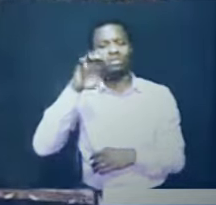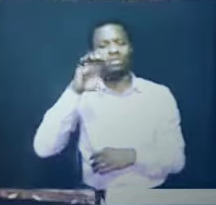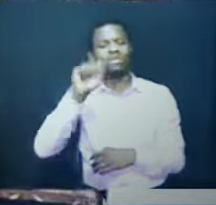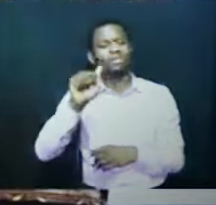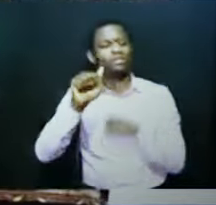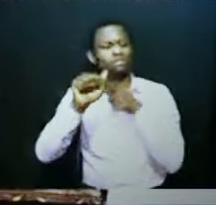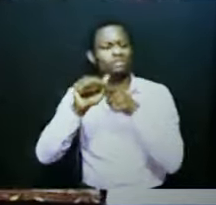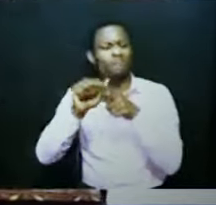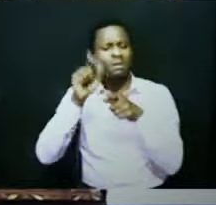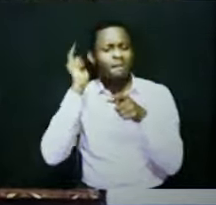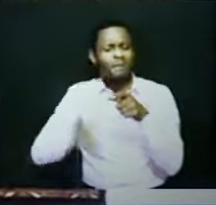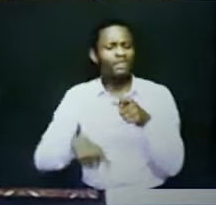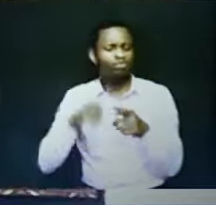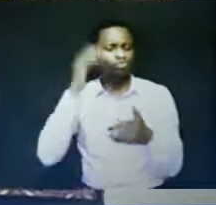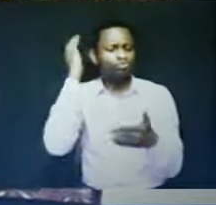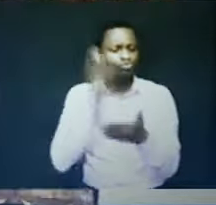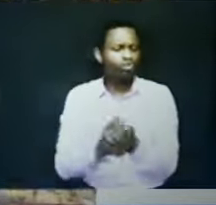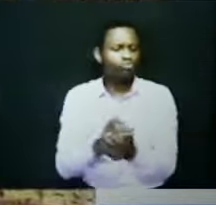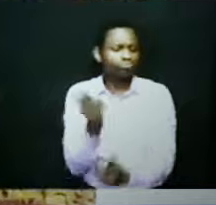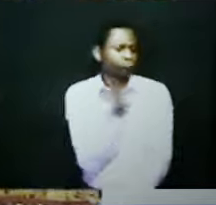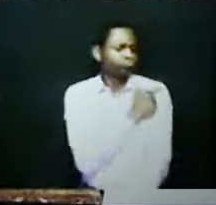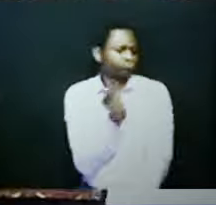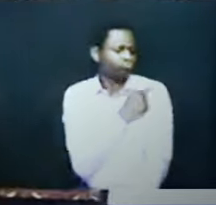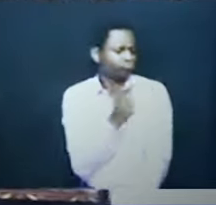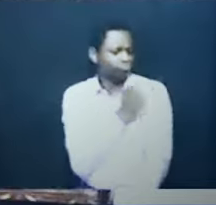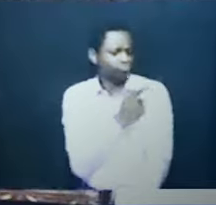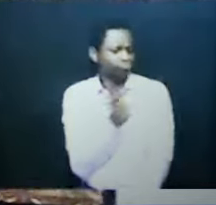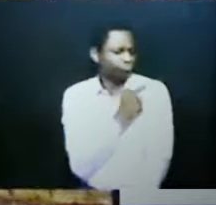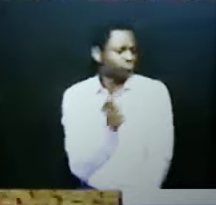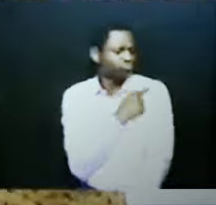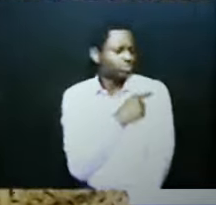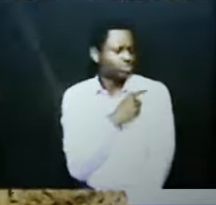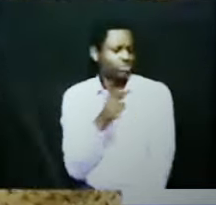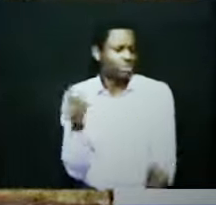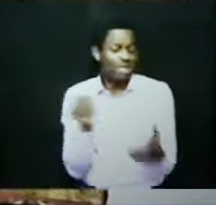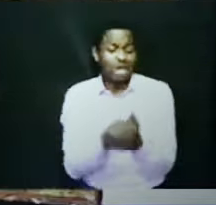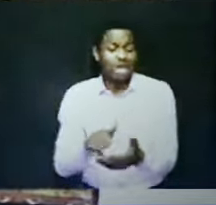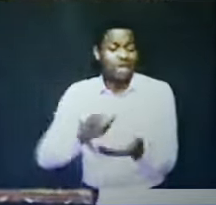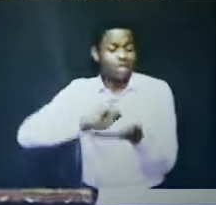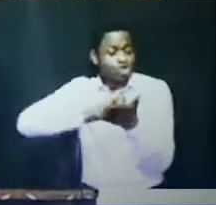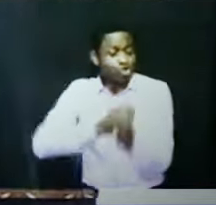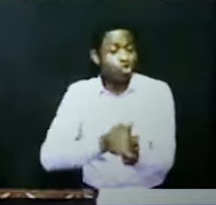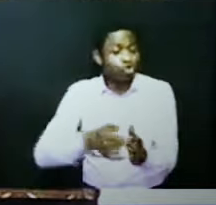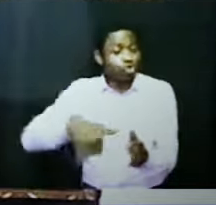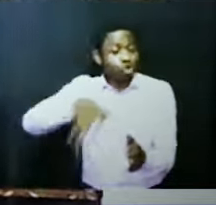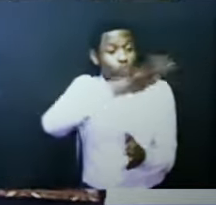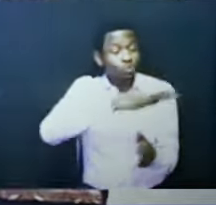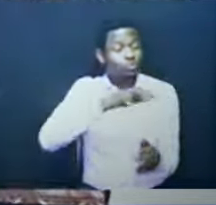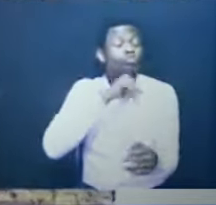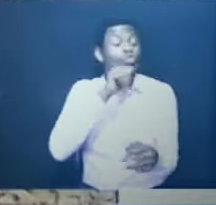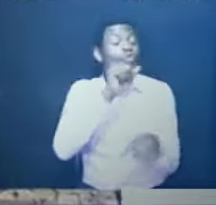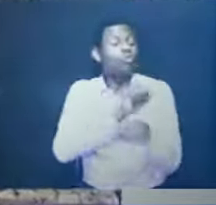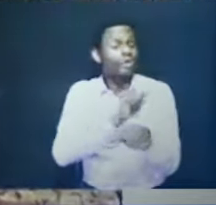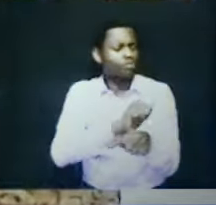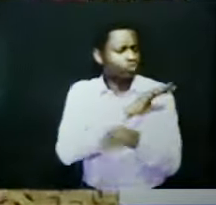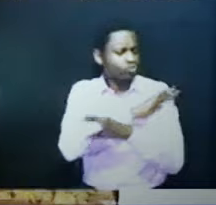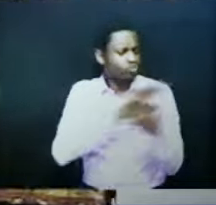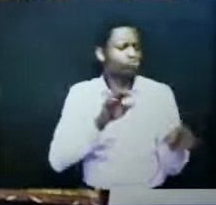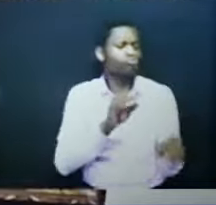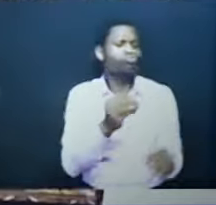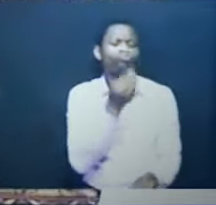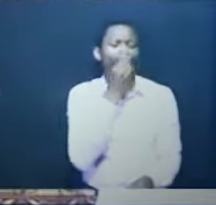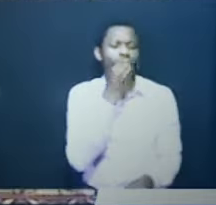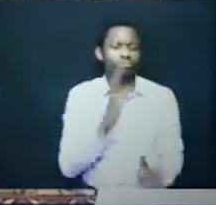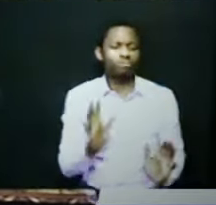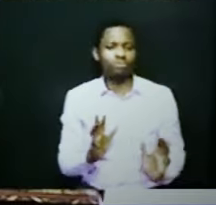work should not eat. That's my for Paul or Bomodian said Thessalonica did you phone cry say when yai and you have no